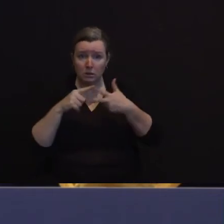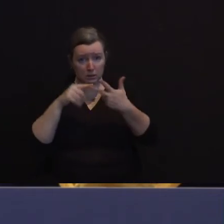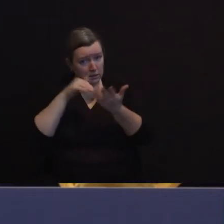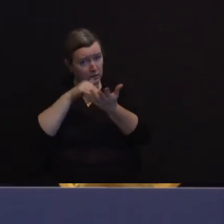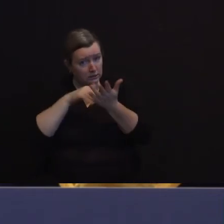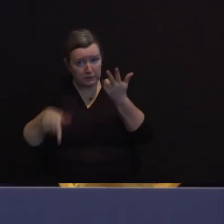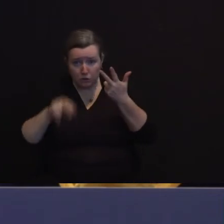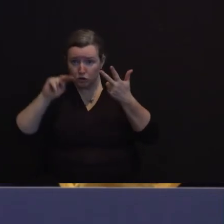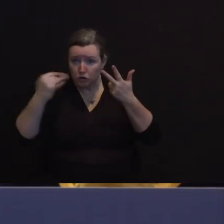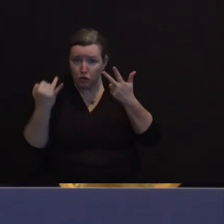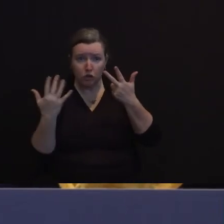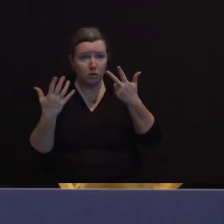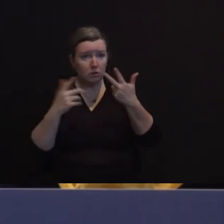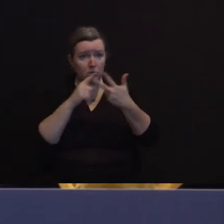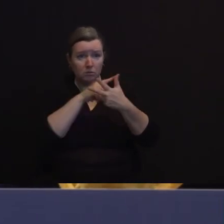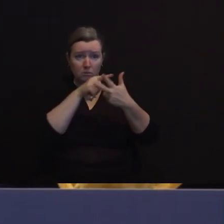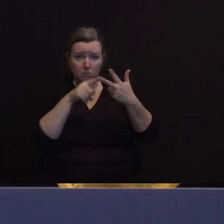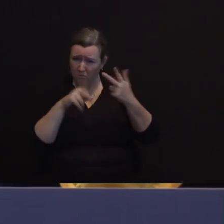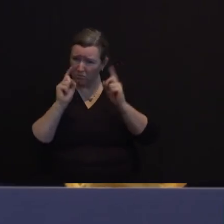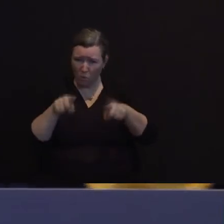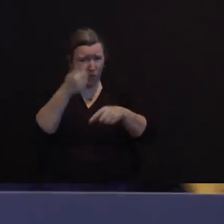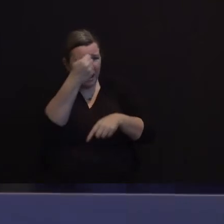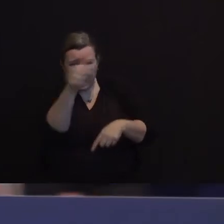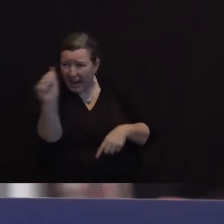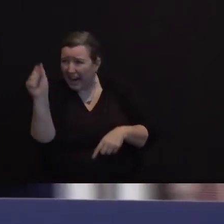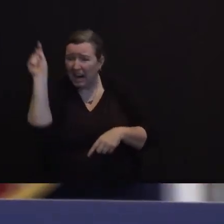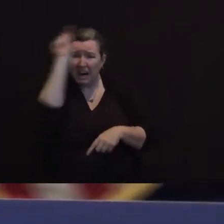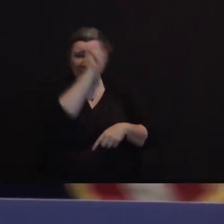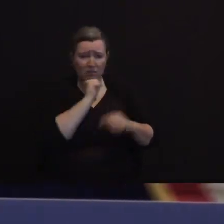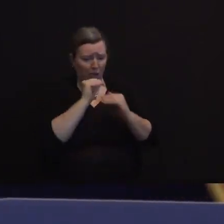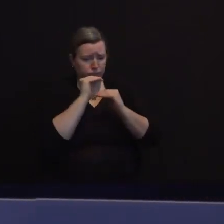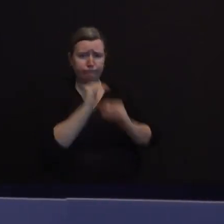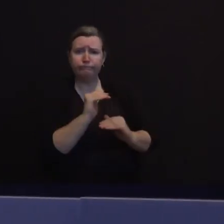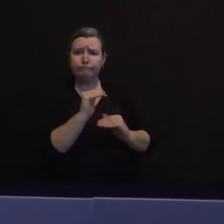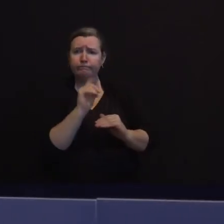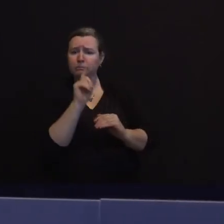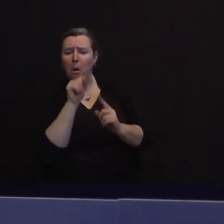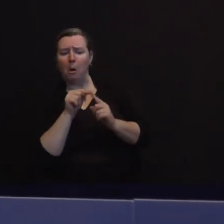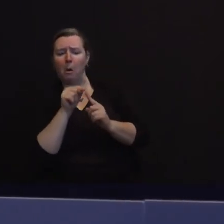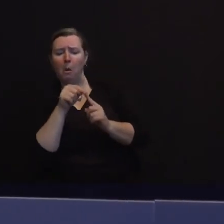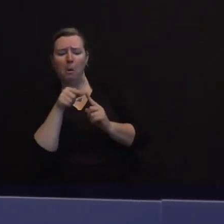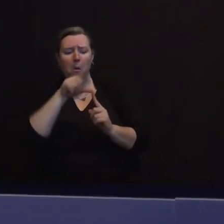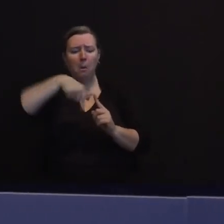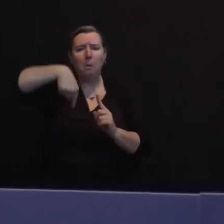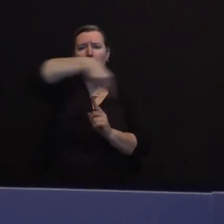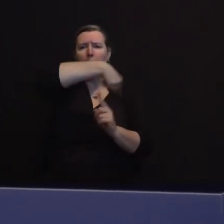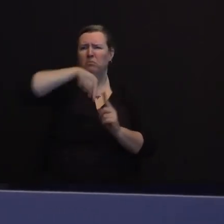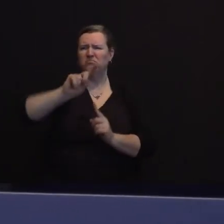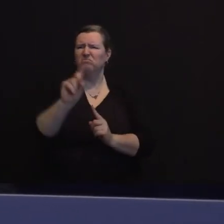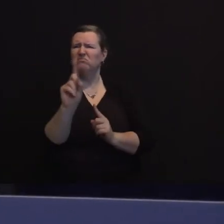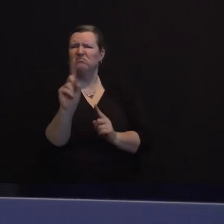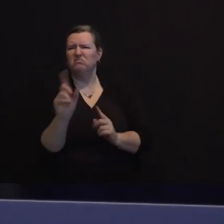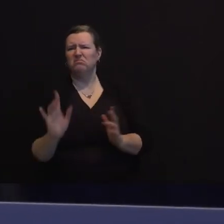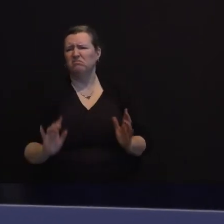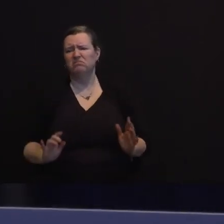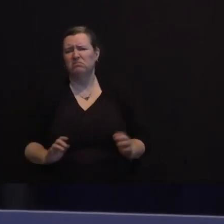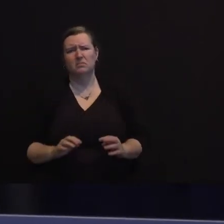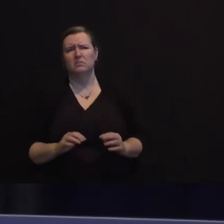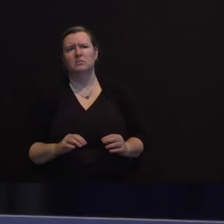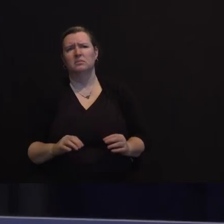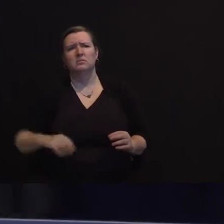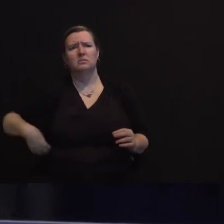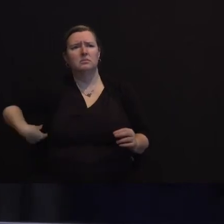any color you want to add to that? We work very closely with all of the county sites, and we have told them that they could give